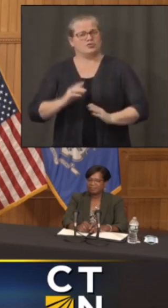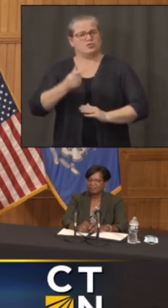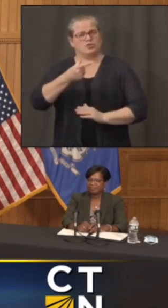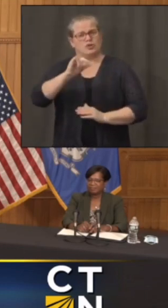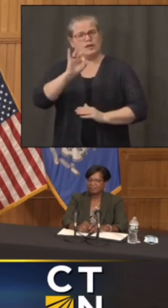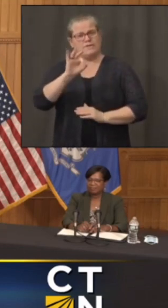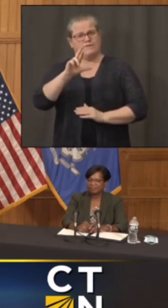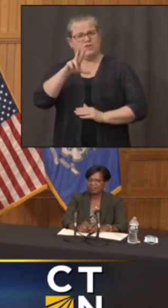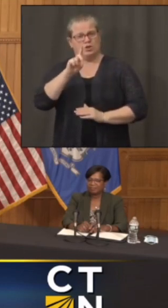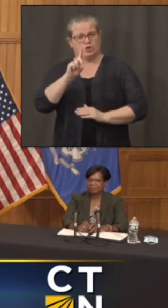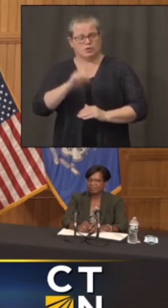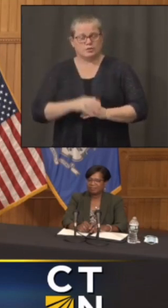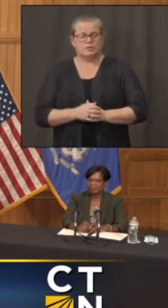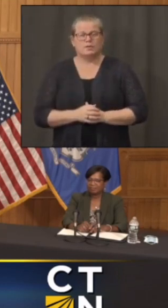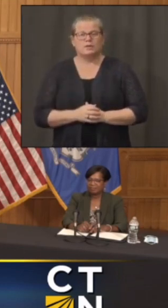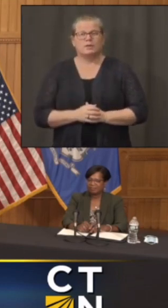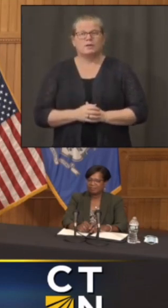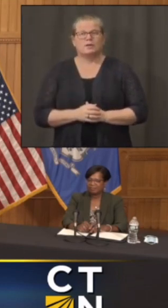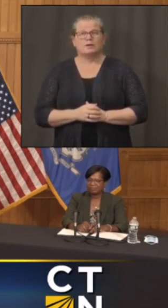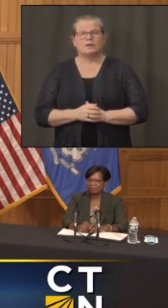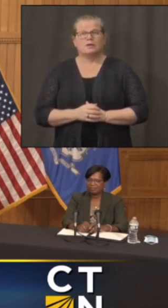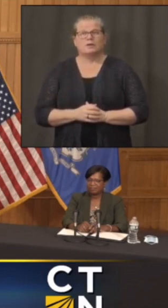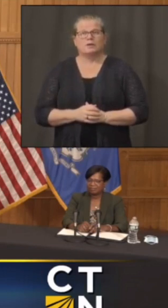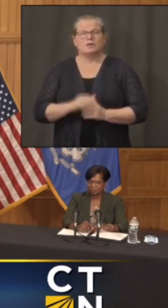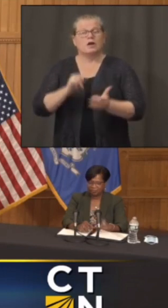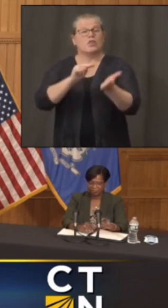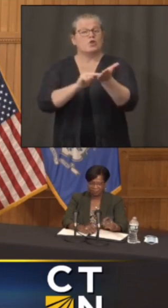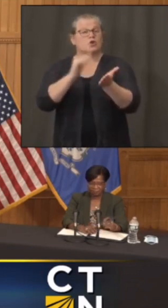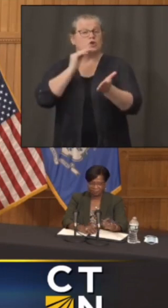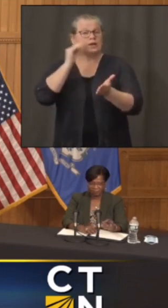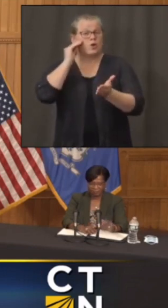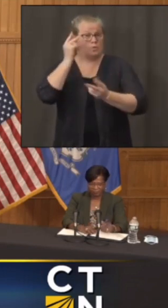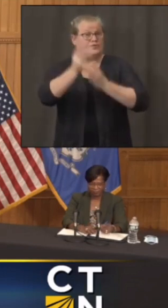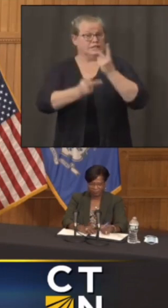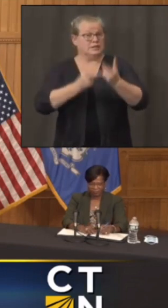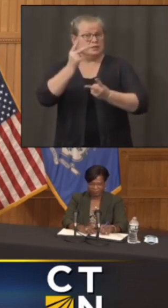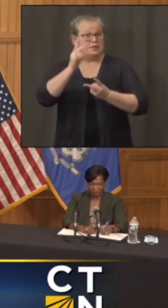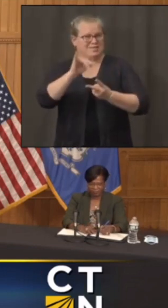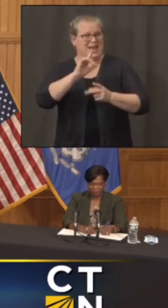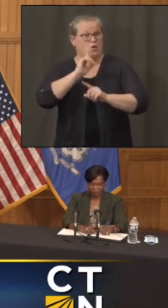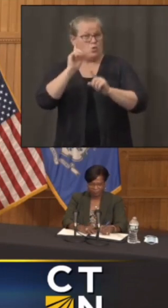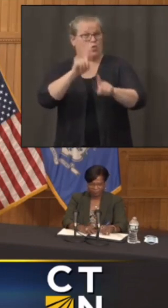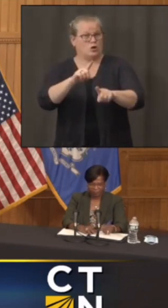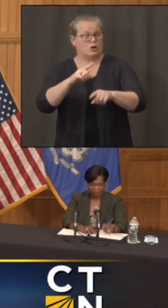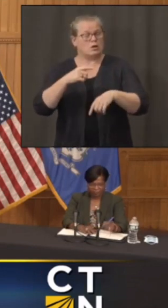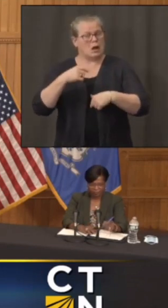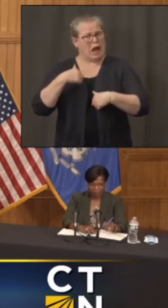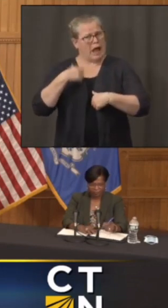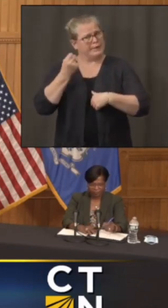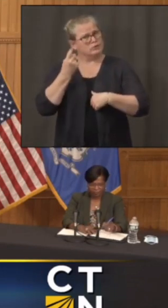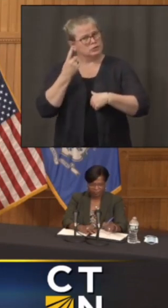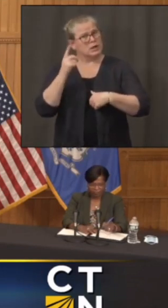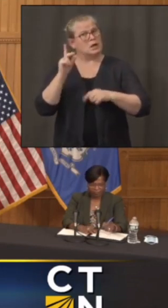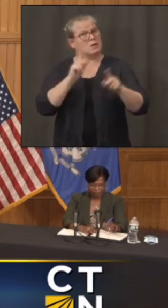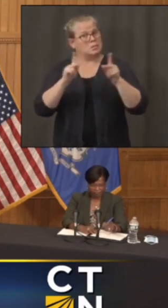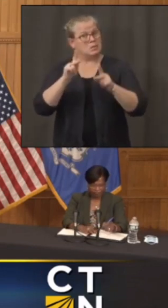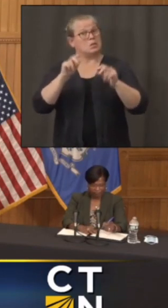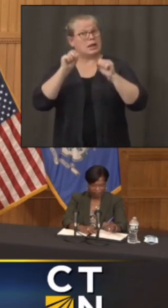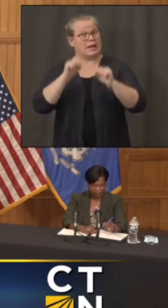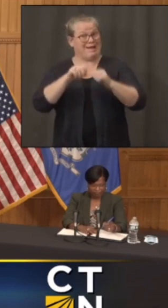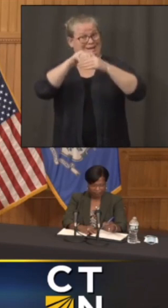Commissioner, on the visitation order, my understanding is that this will allow people to actually go inside